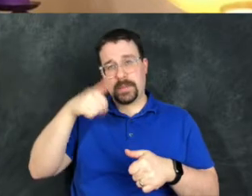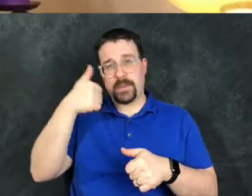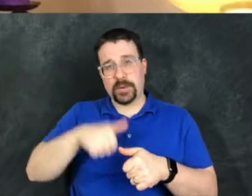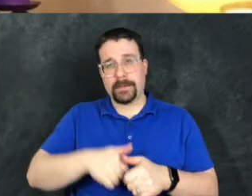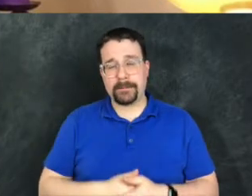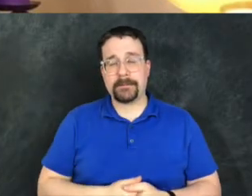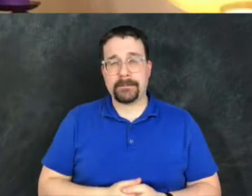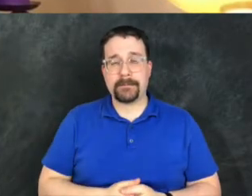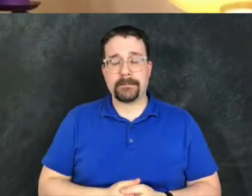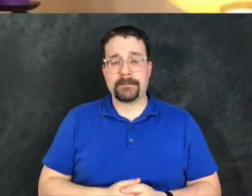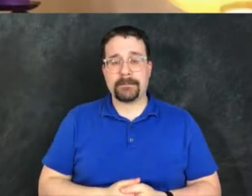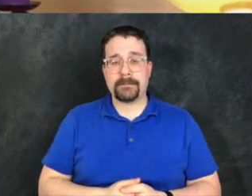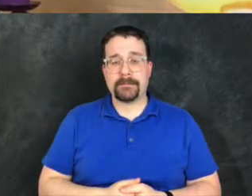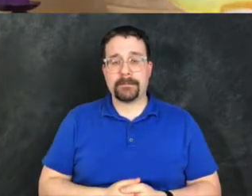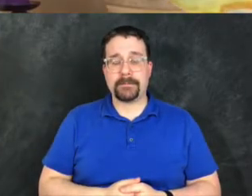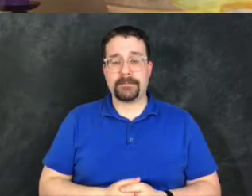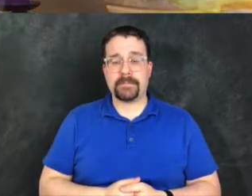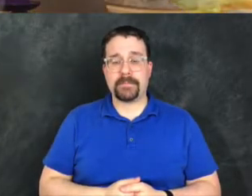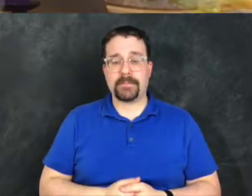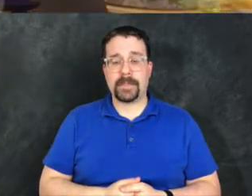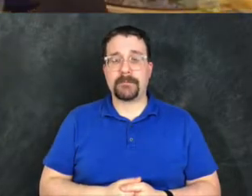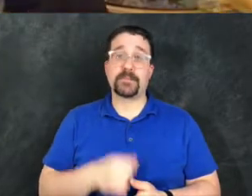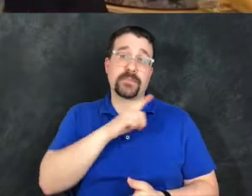us remember.